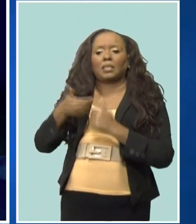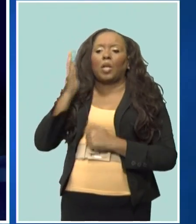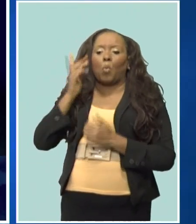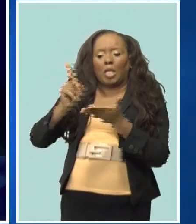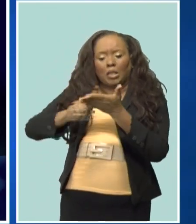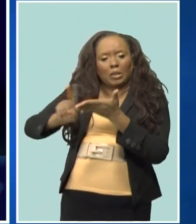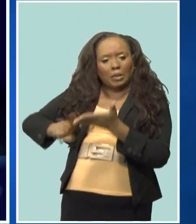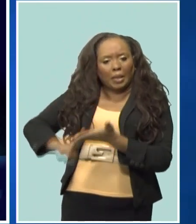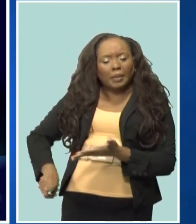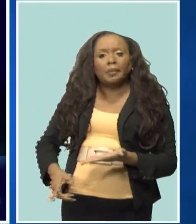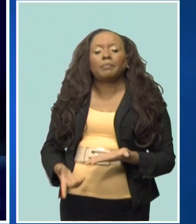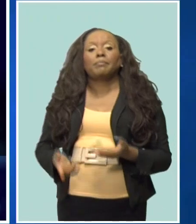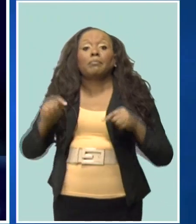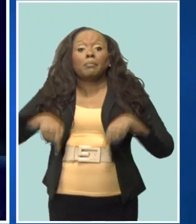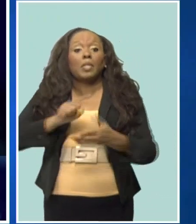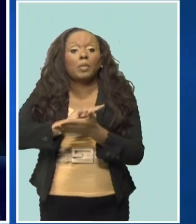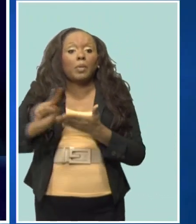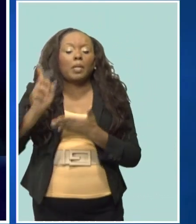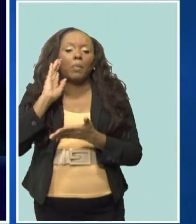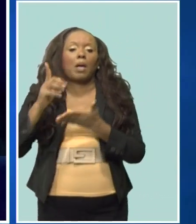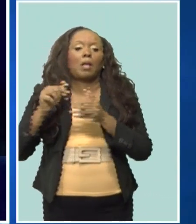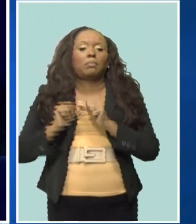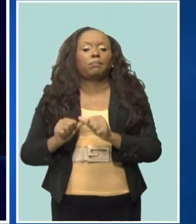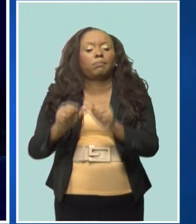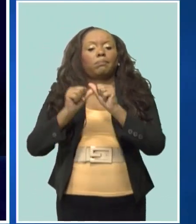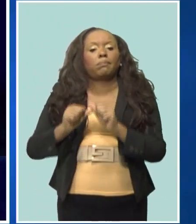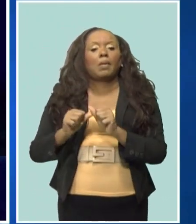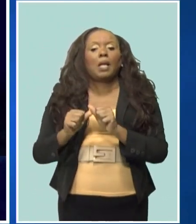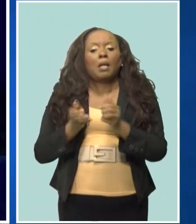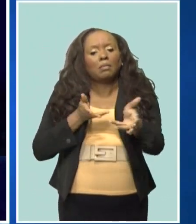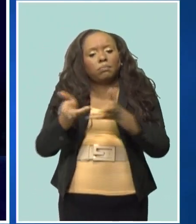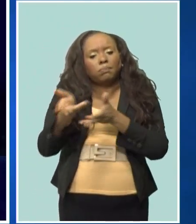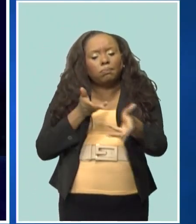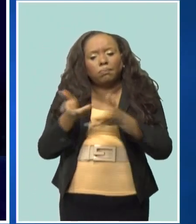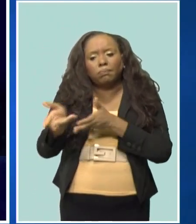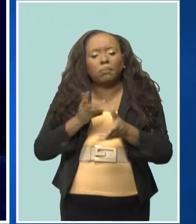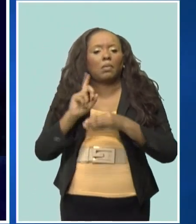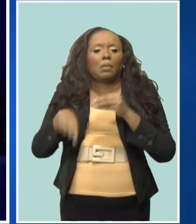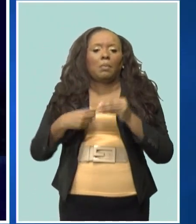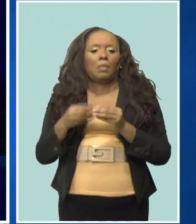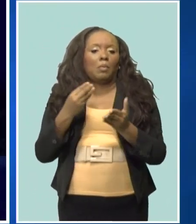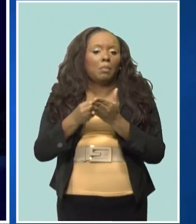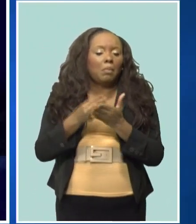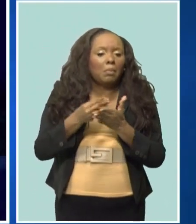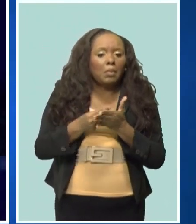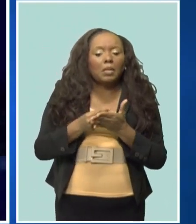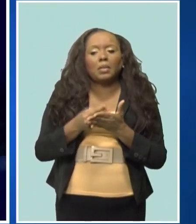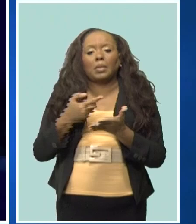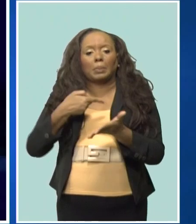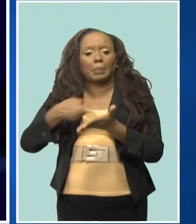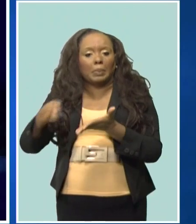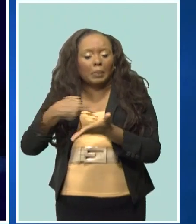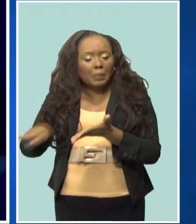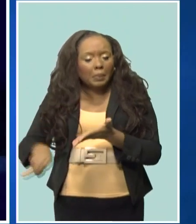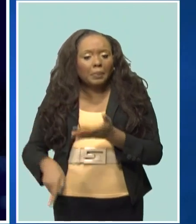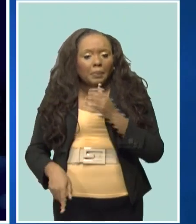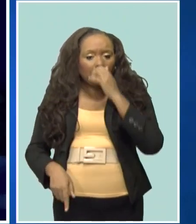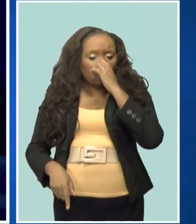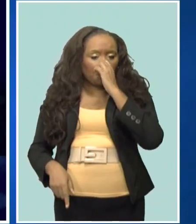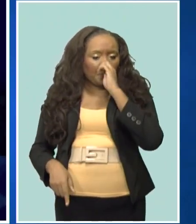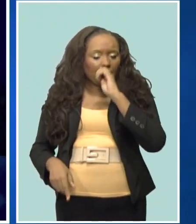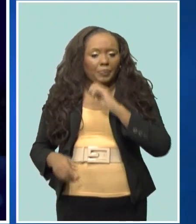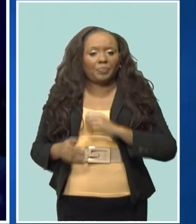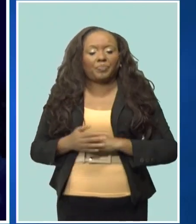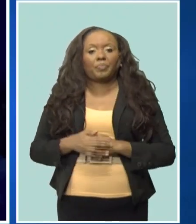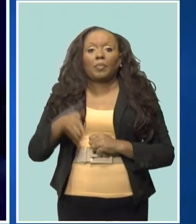will continue negotiations towards resolving the matter of salaries and wages. In addition, dates will also